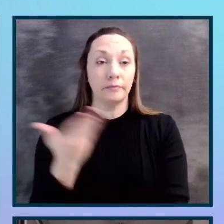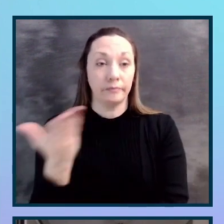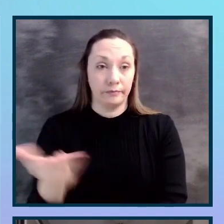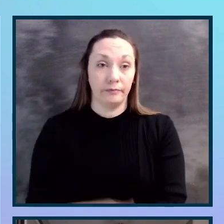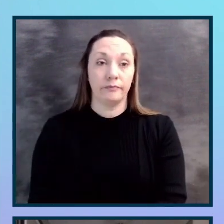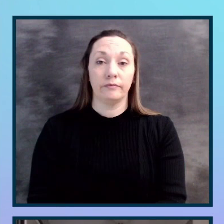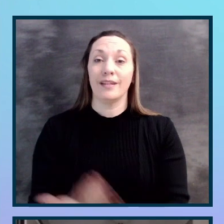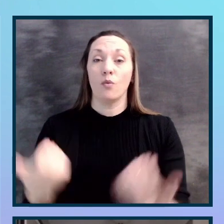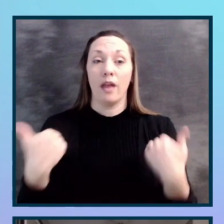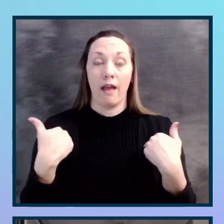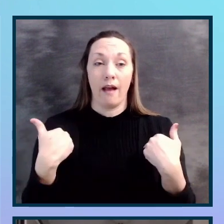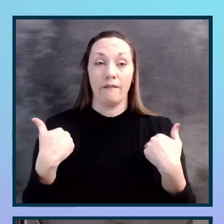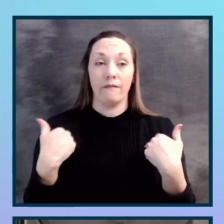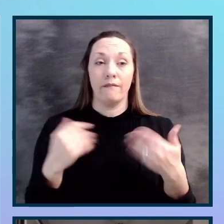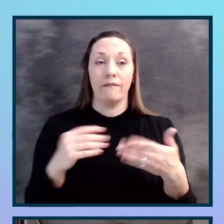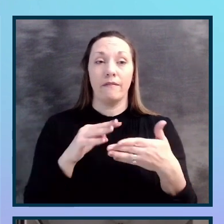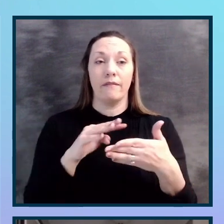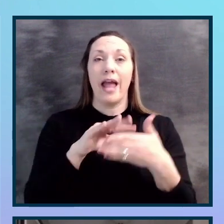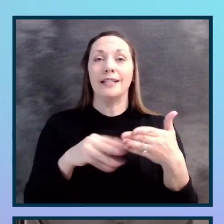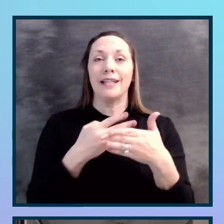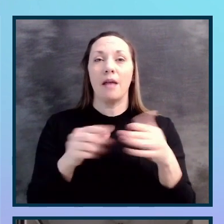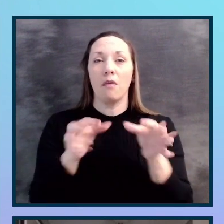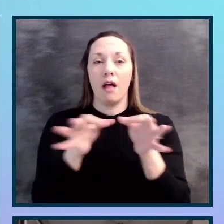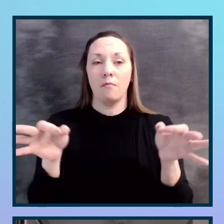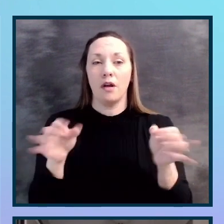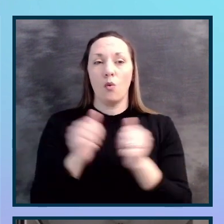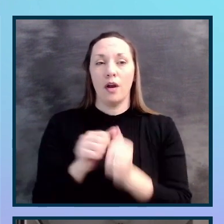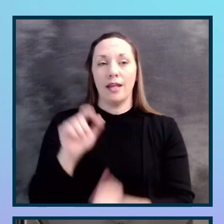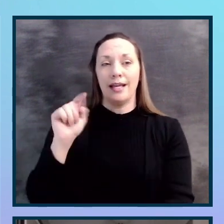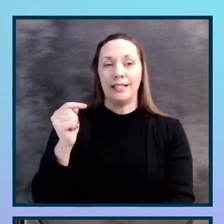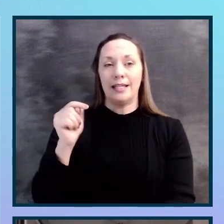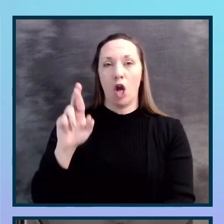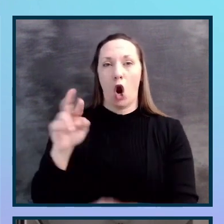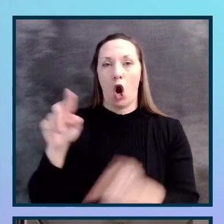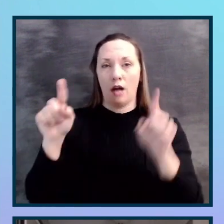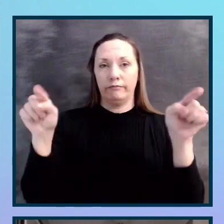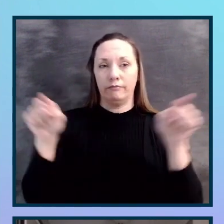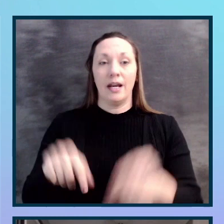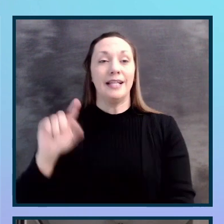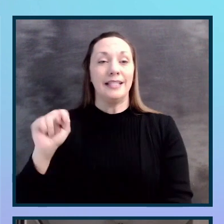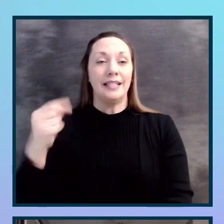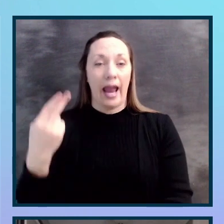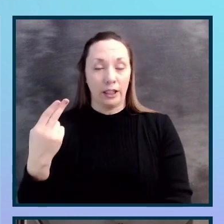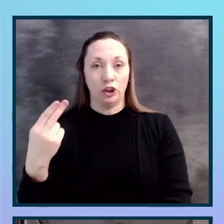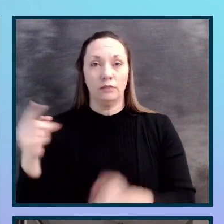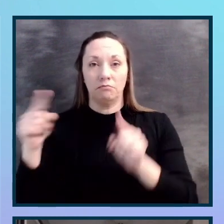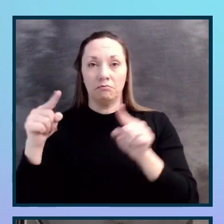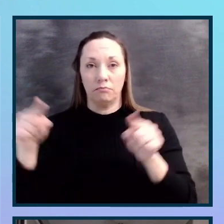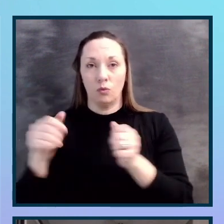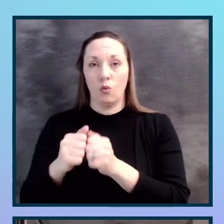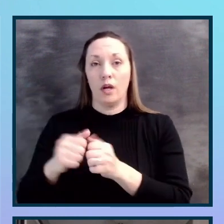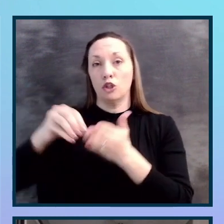is we have a table element with a TR underneath, a TH with student